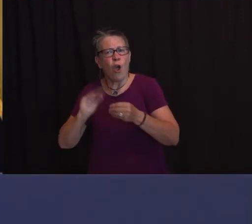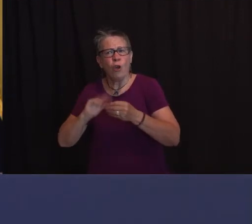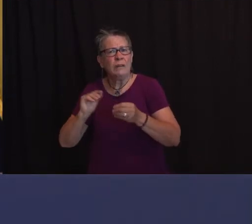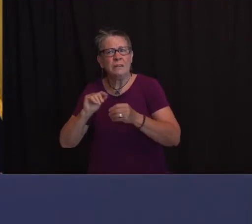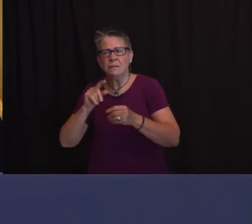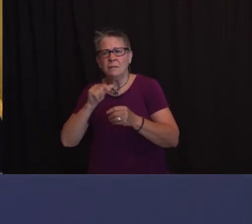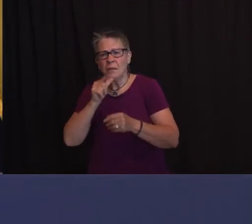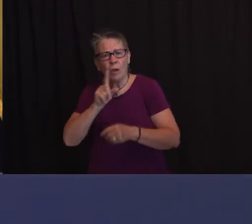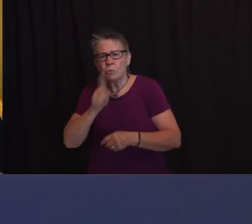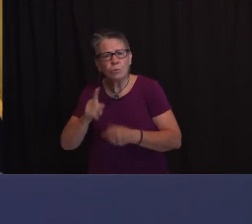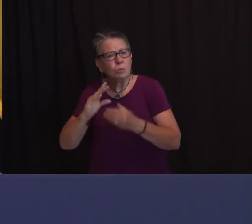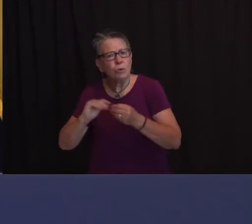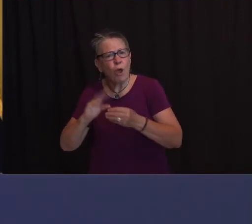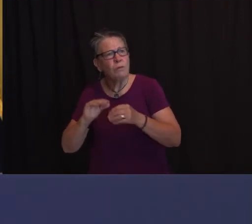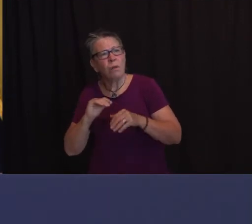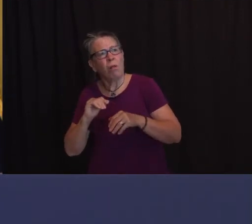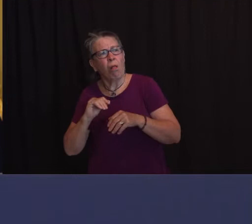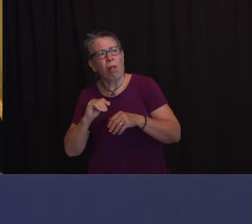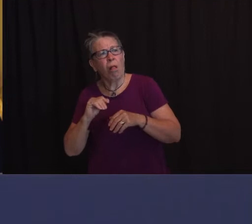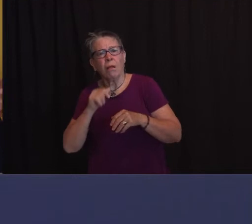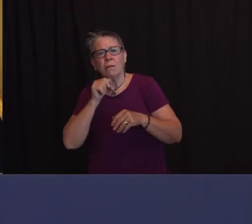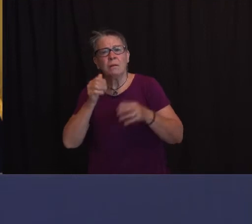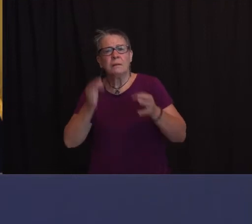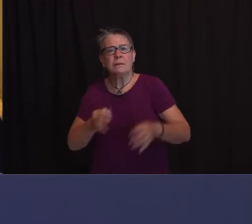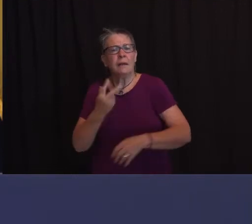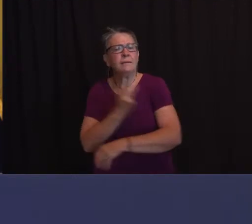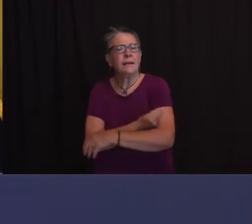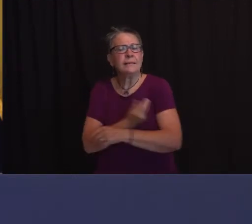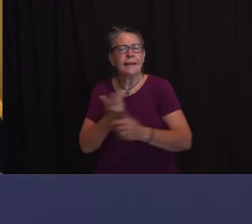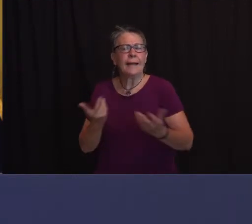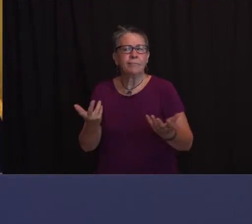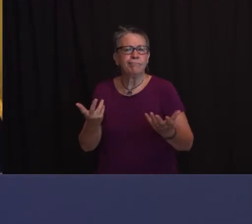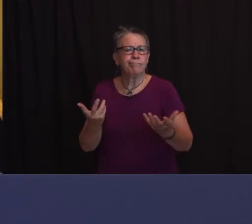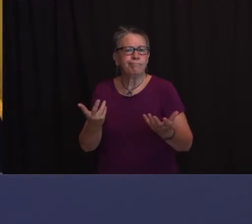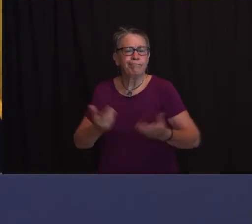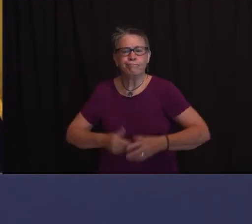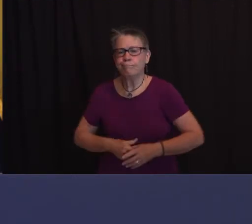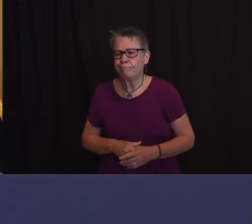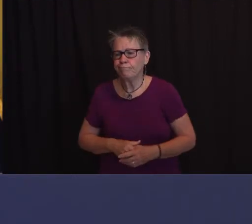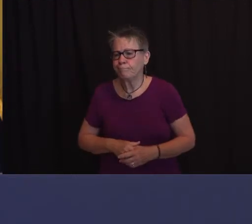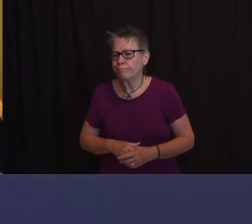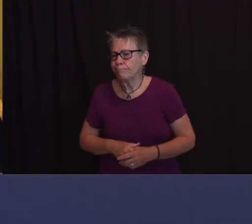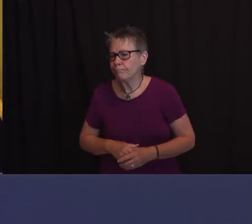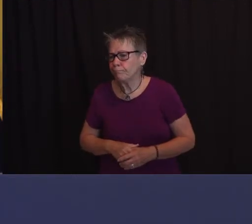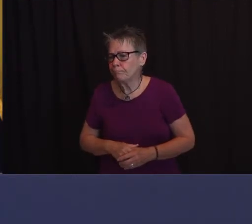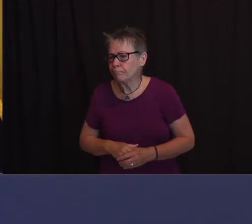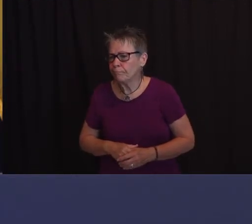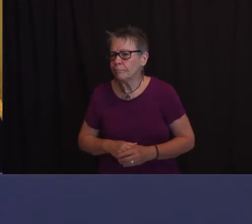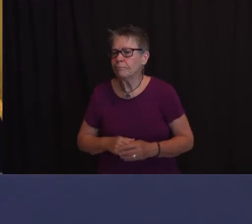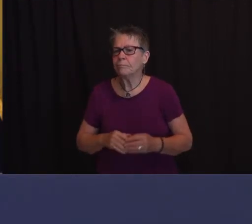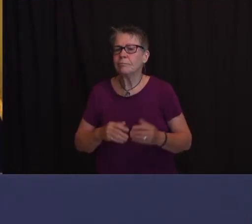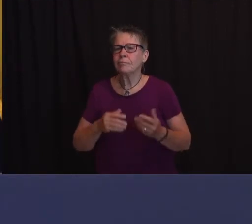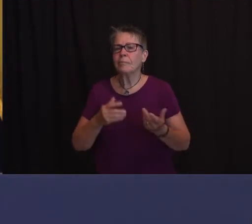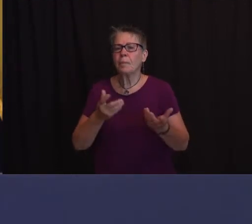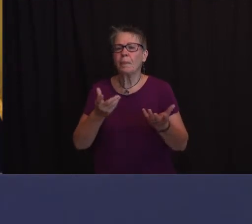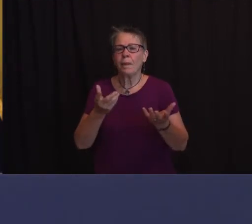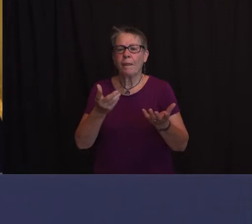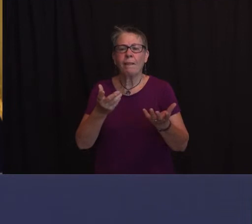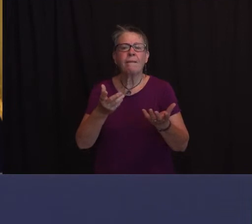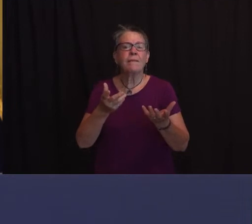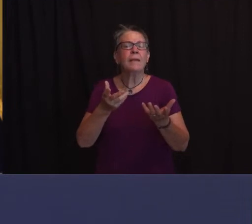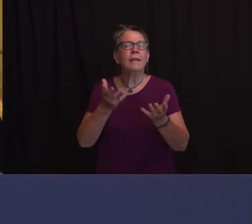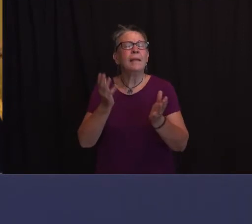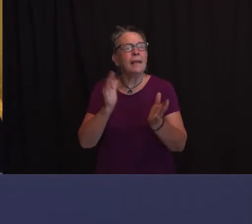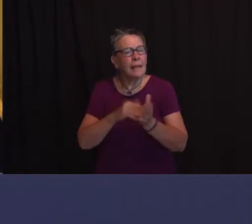talking about the knuckleheads. We weren't talking about the 99.9% of the people who are doing the right thing. And this is another case of that. So frankly, I don't blame